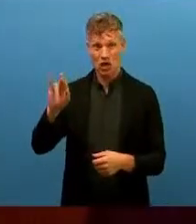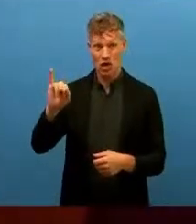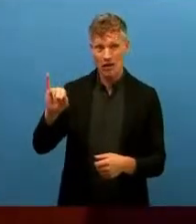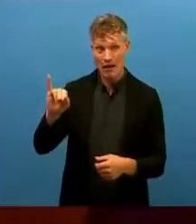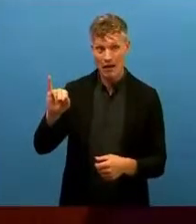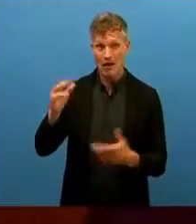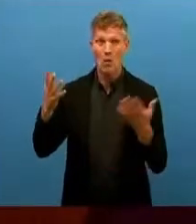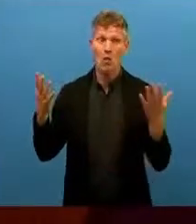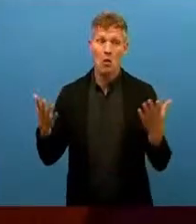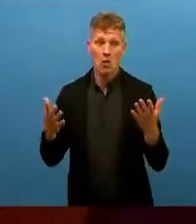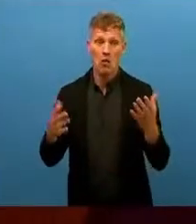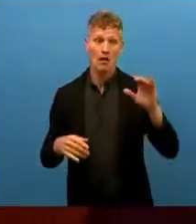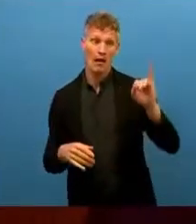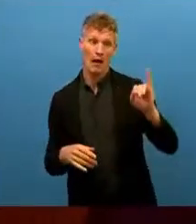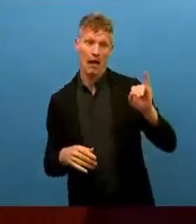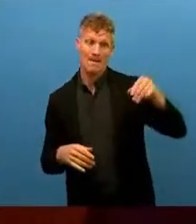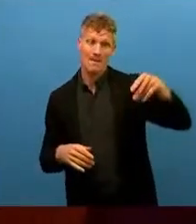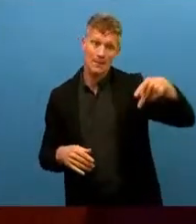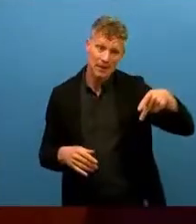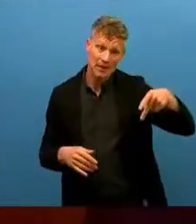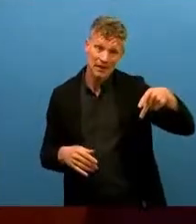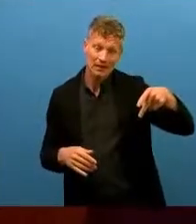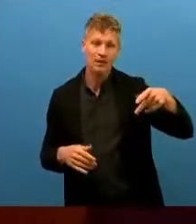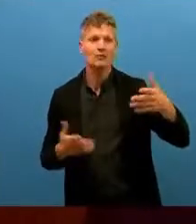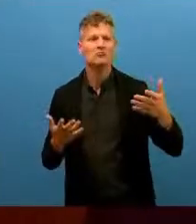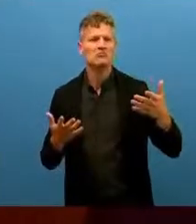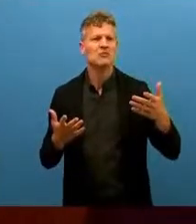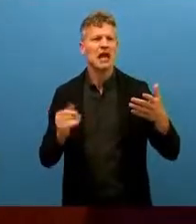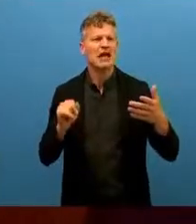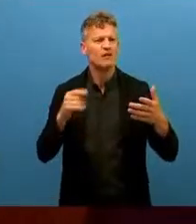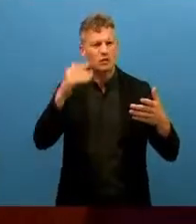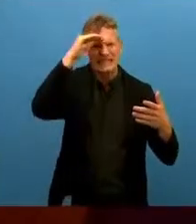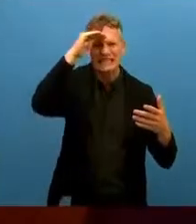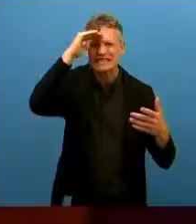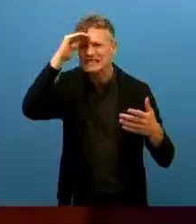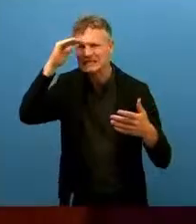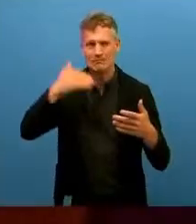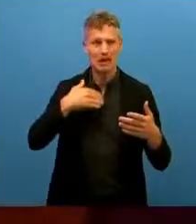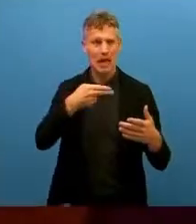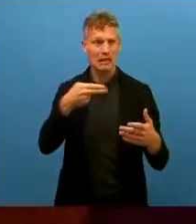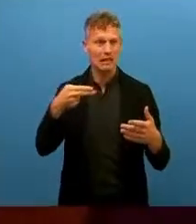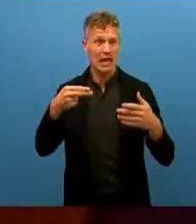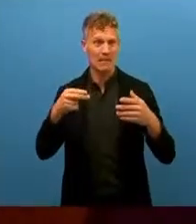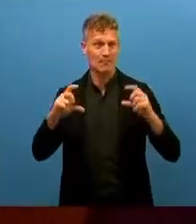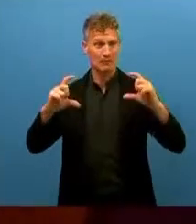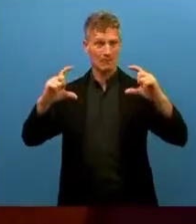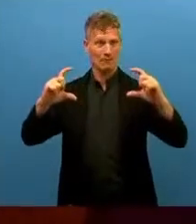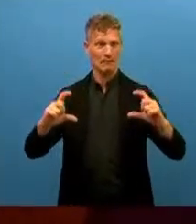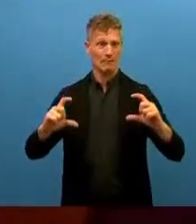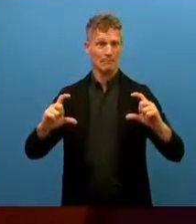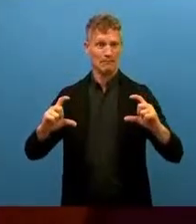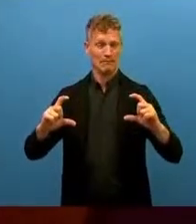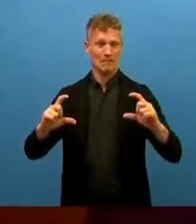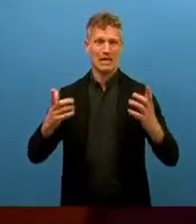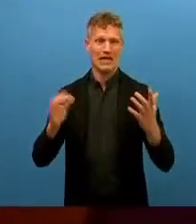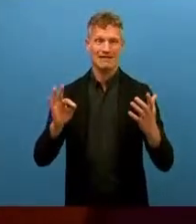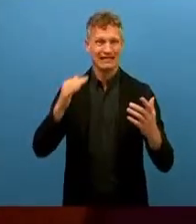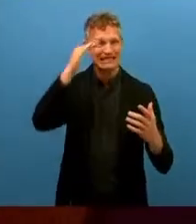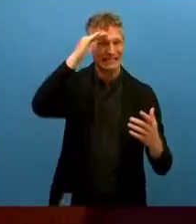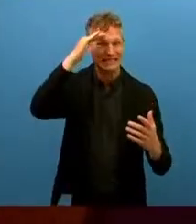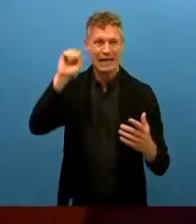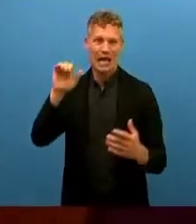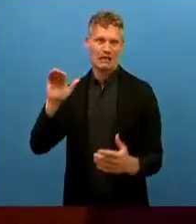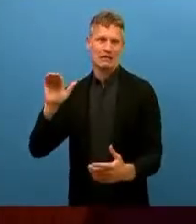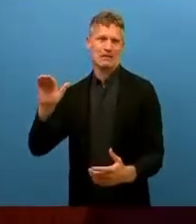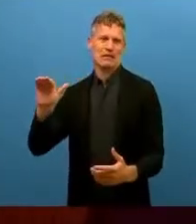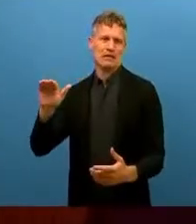don't find one, please go to the conference officers. We can issue some others, but please make sure that you're using the